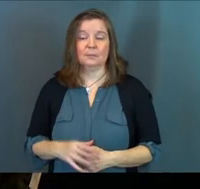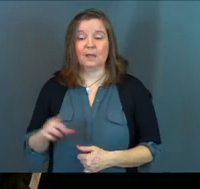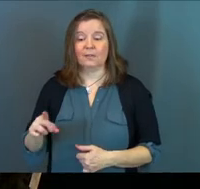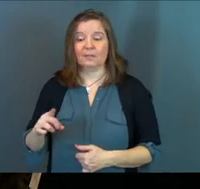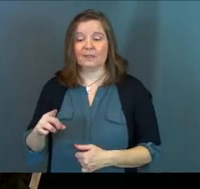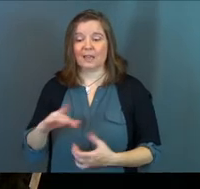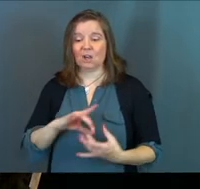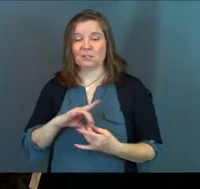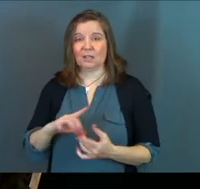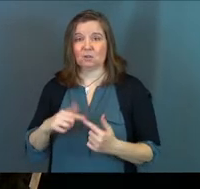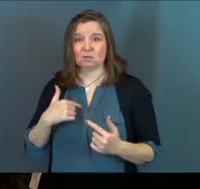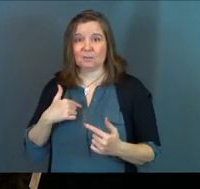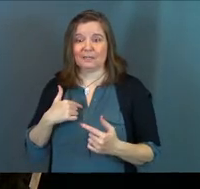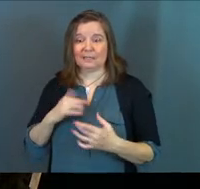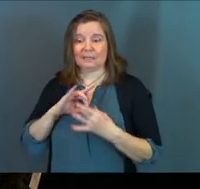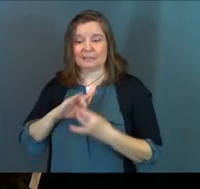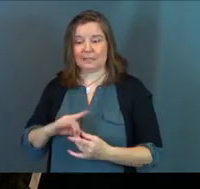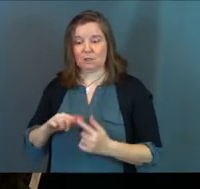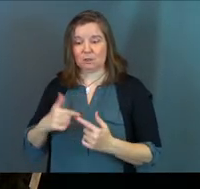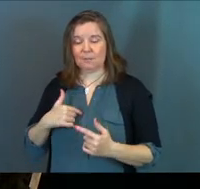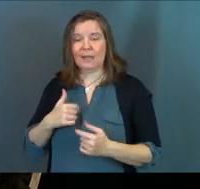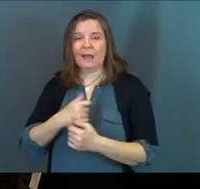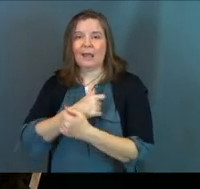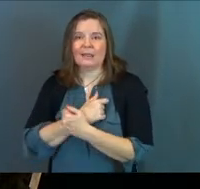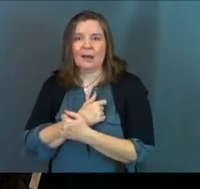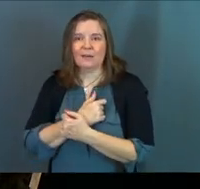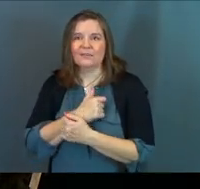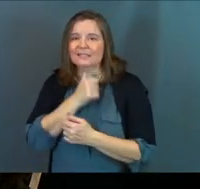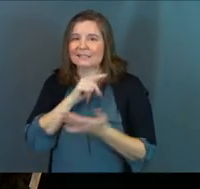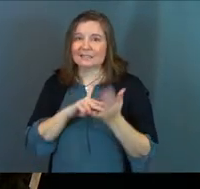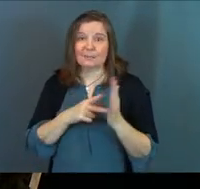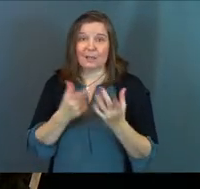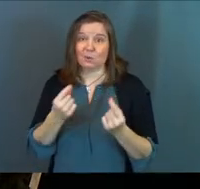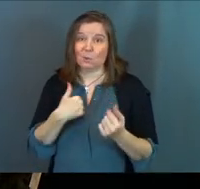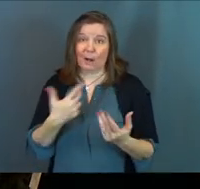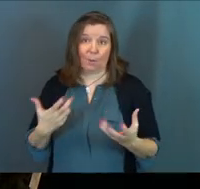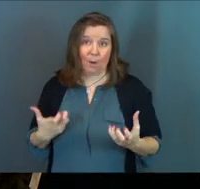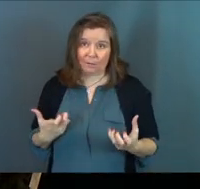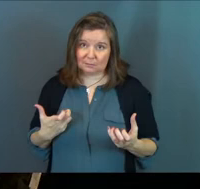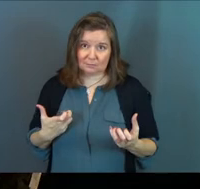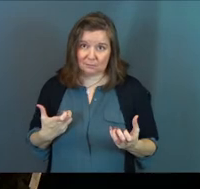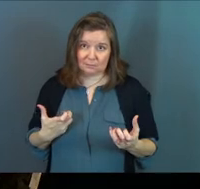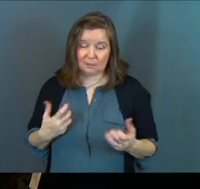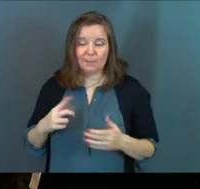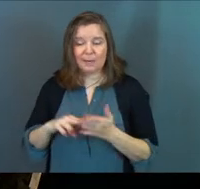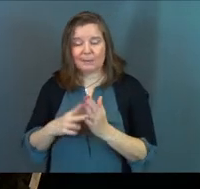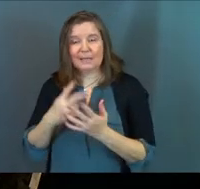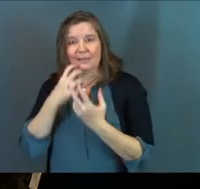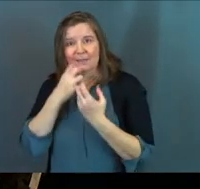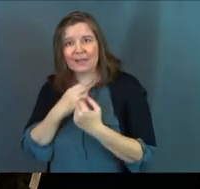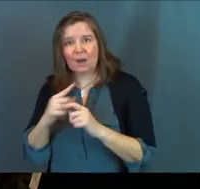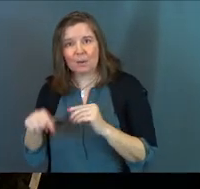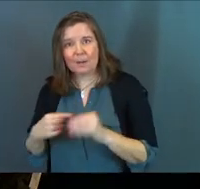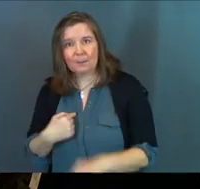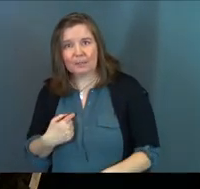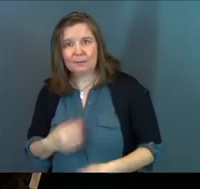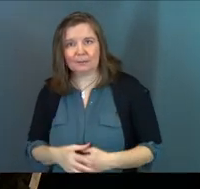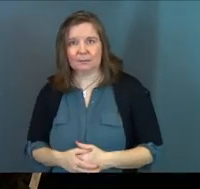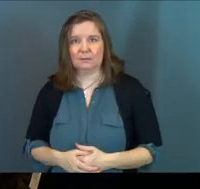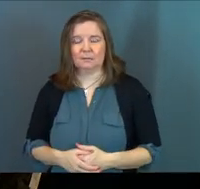That they are tethered to me and tied to me in love. It doesn't mean they'll do what I want, but it means they care about me.